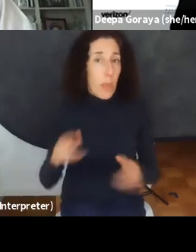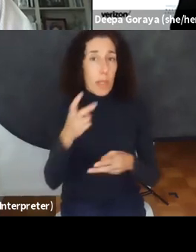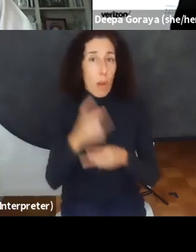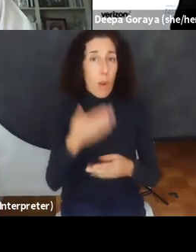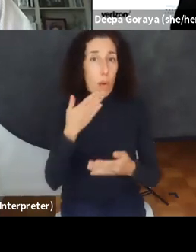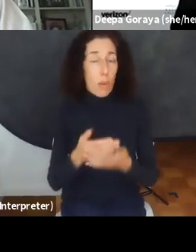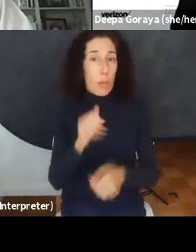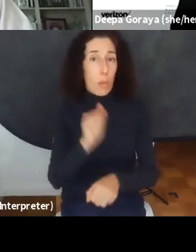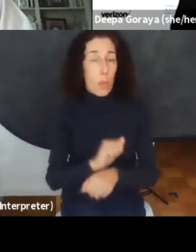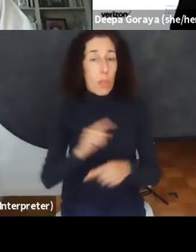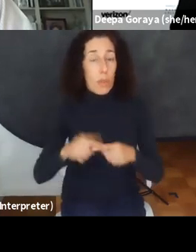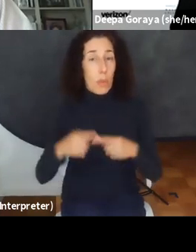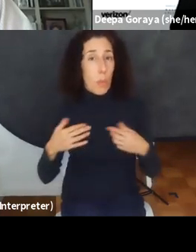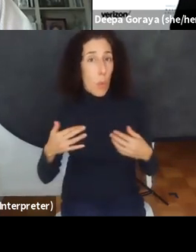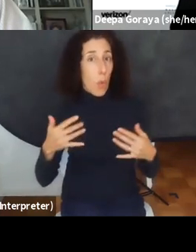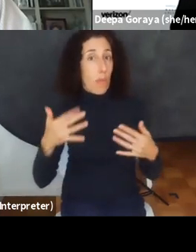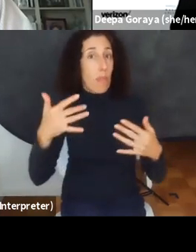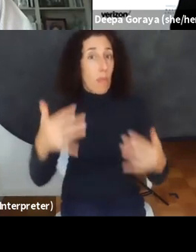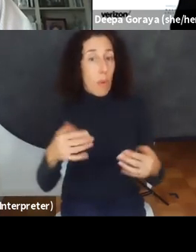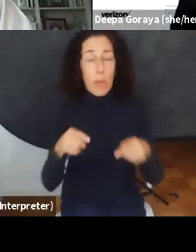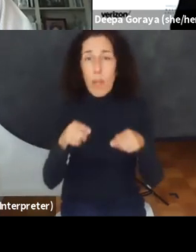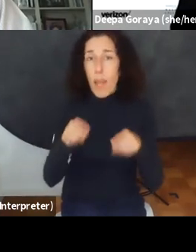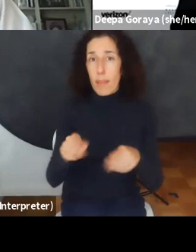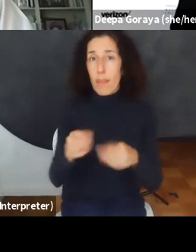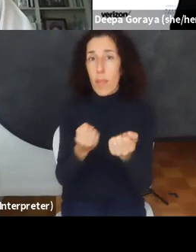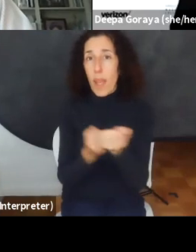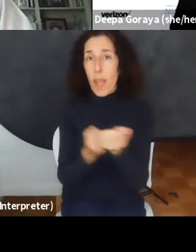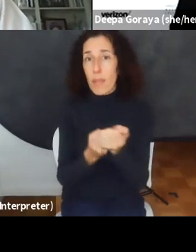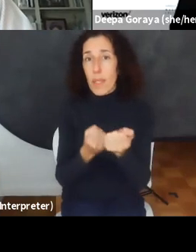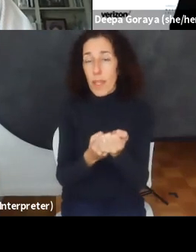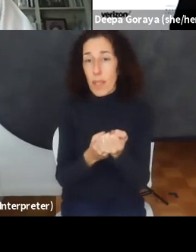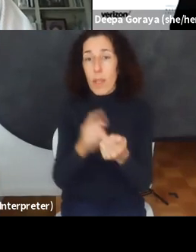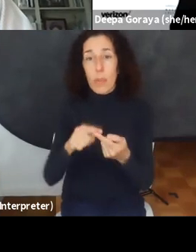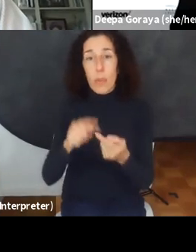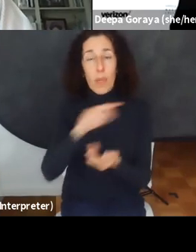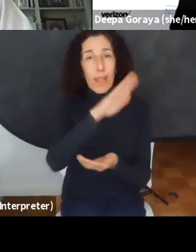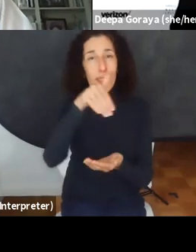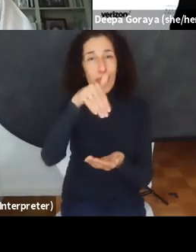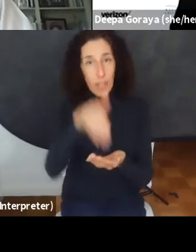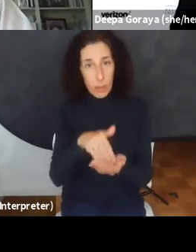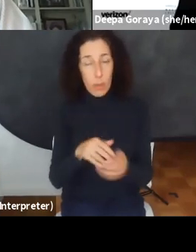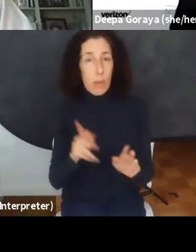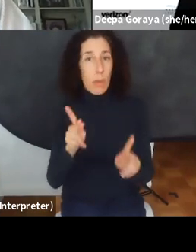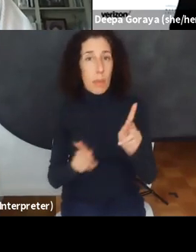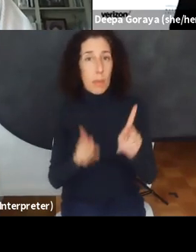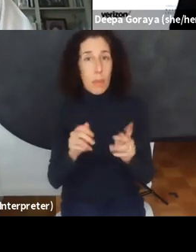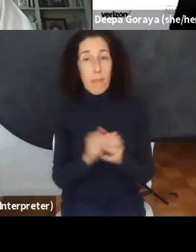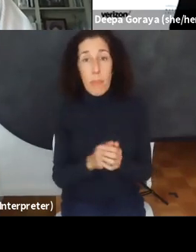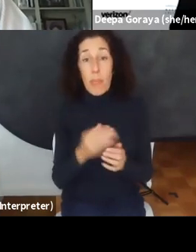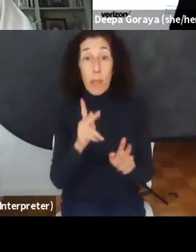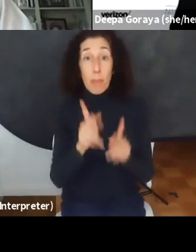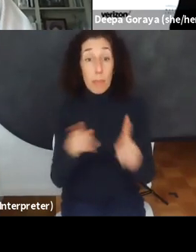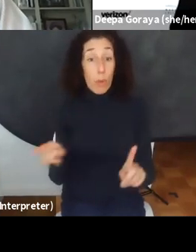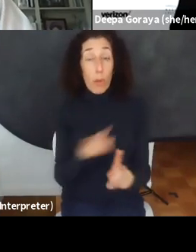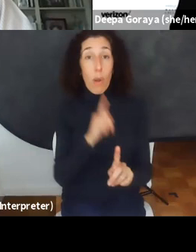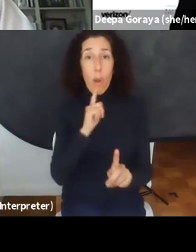move forward. As we advocate, we must center people, and people are intersectional.